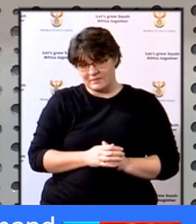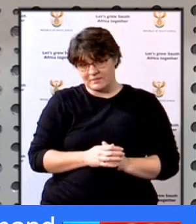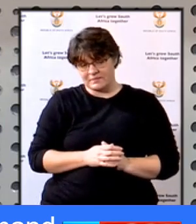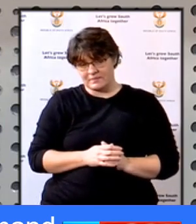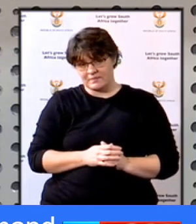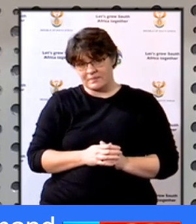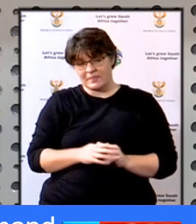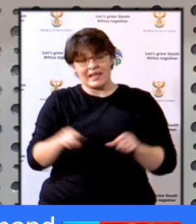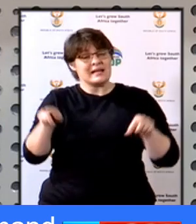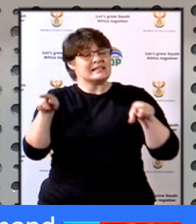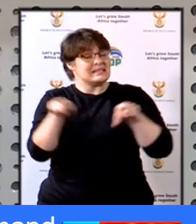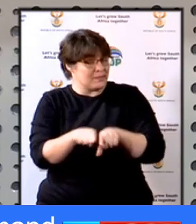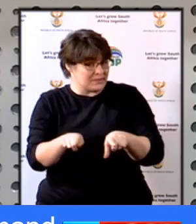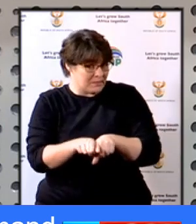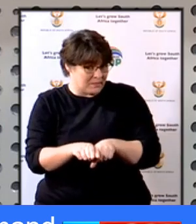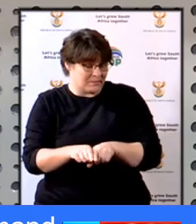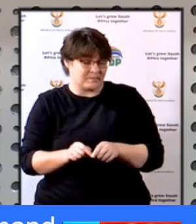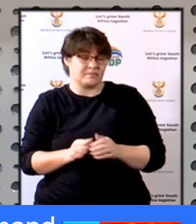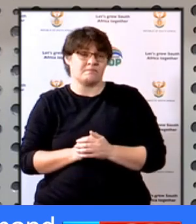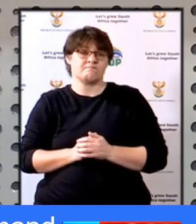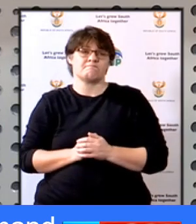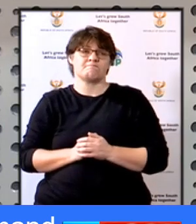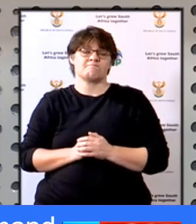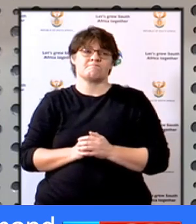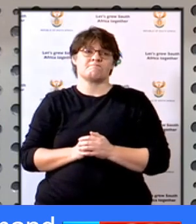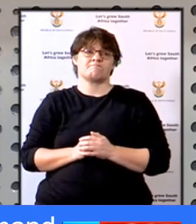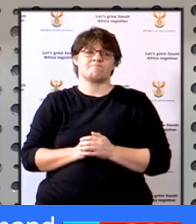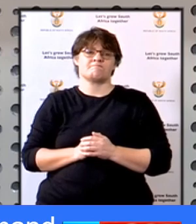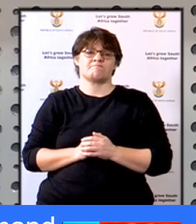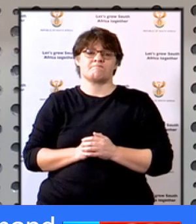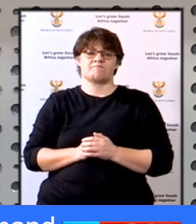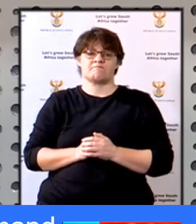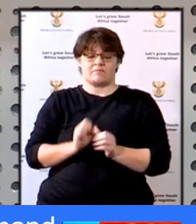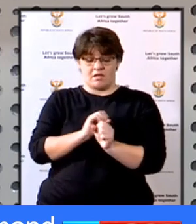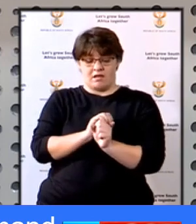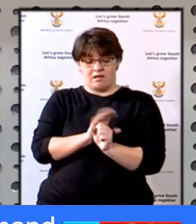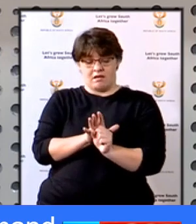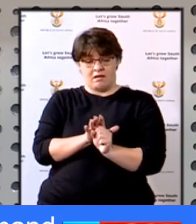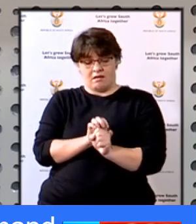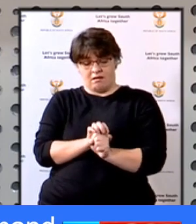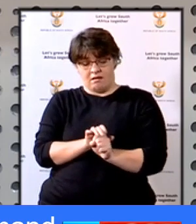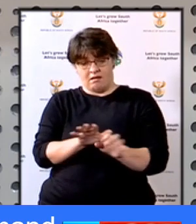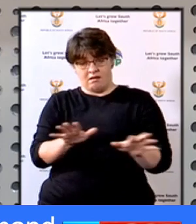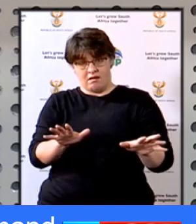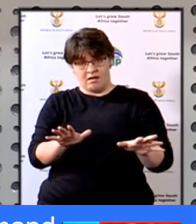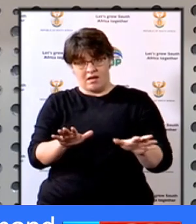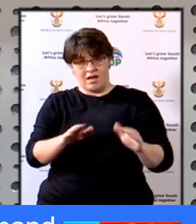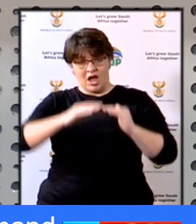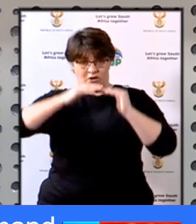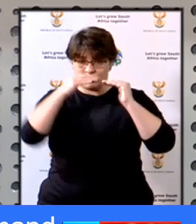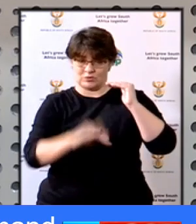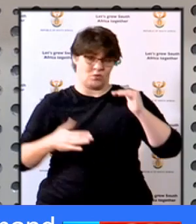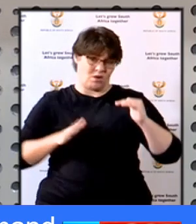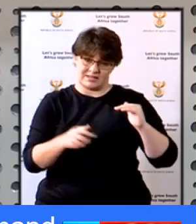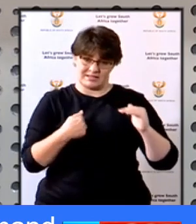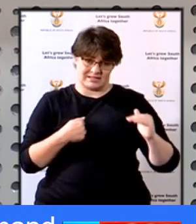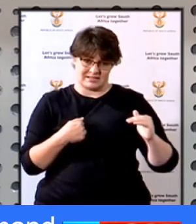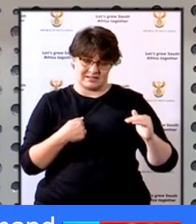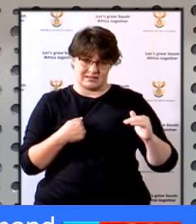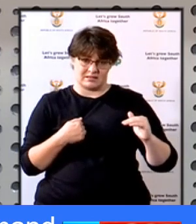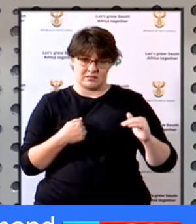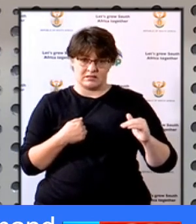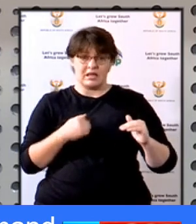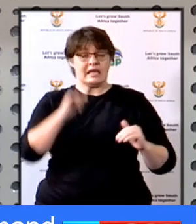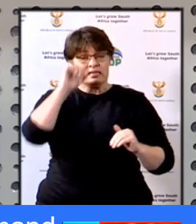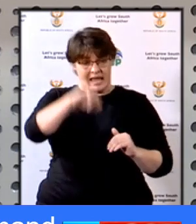everything possible to also reduce the spread of the infection. So it's a combination. Do things that